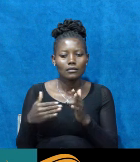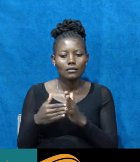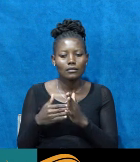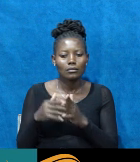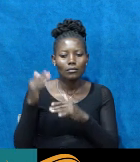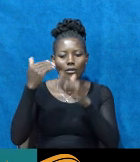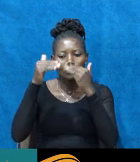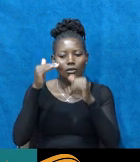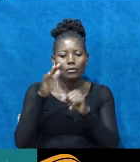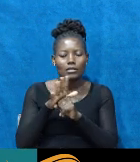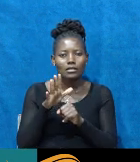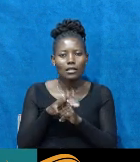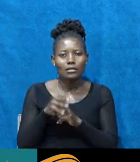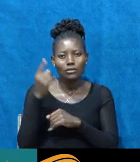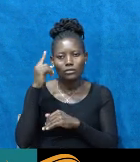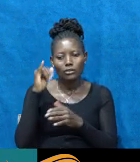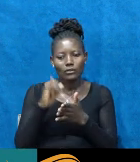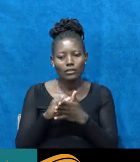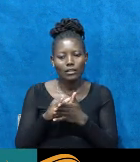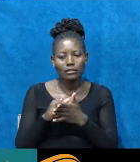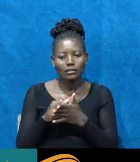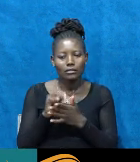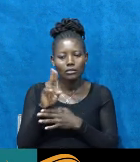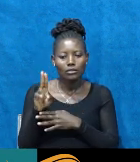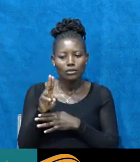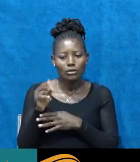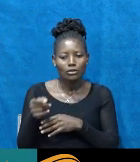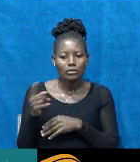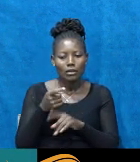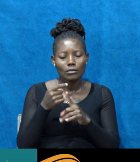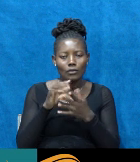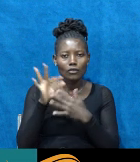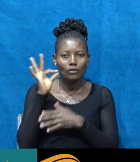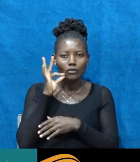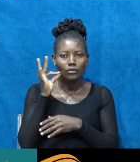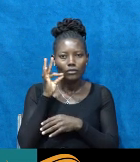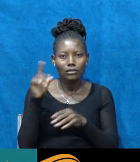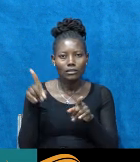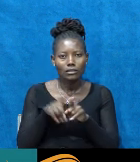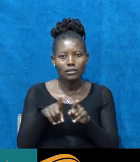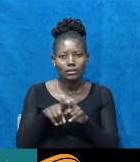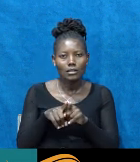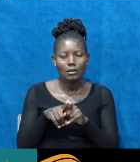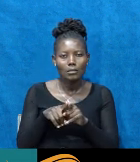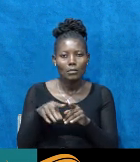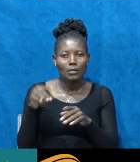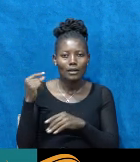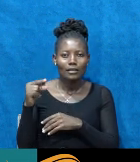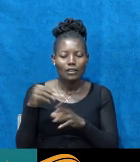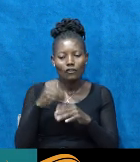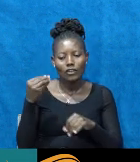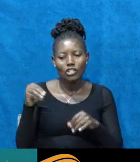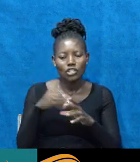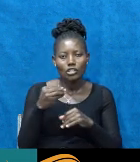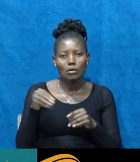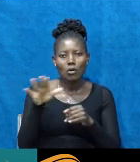antioxidant consumption coming from fruits, coming from leafy green vegetables, coming from whole grains,